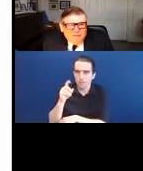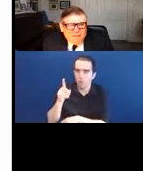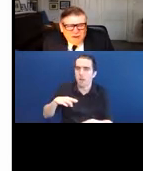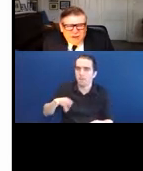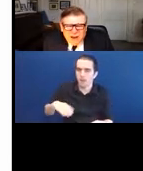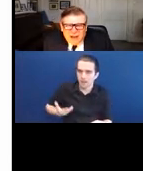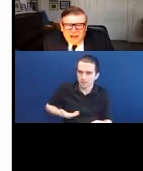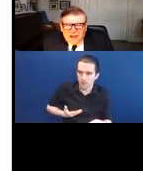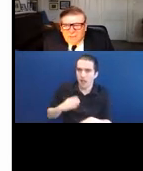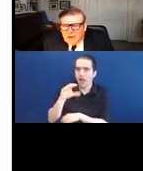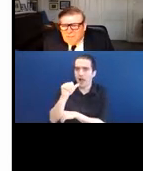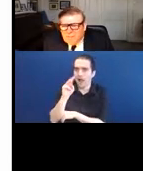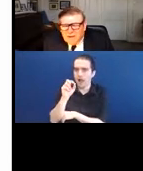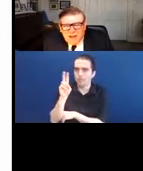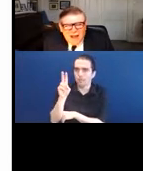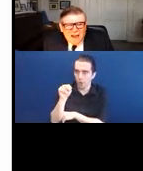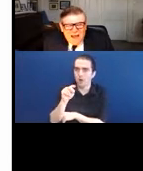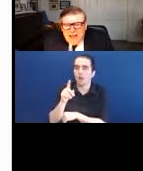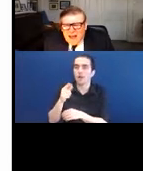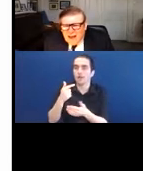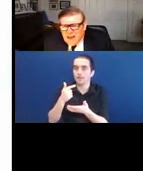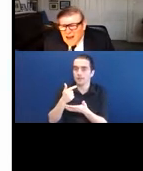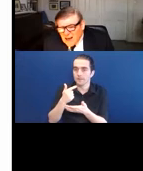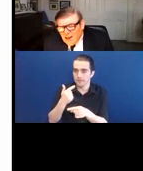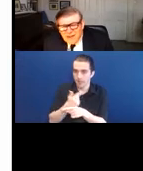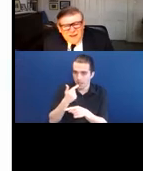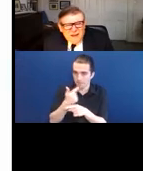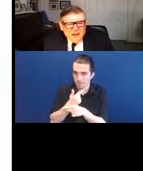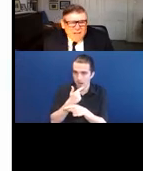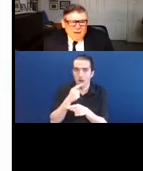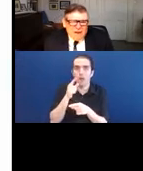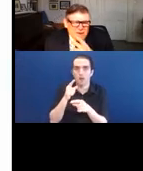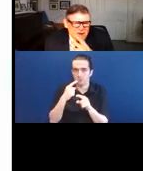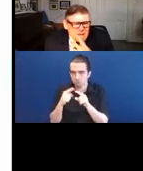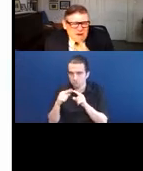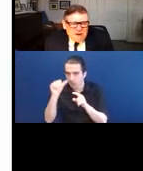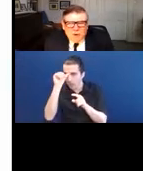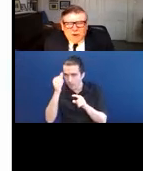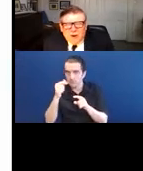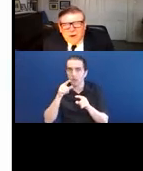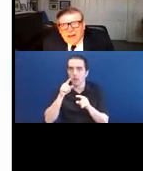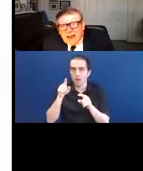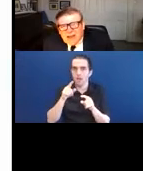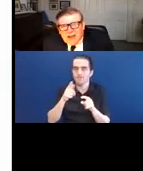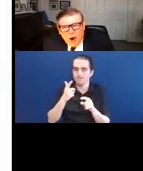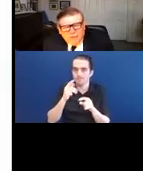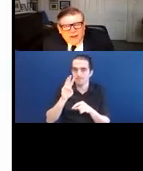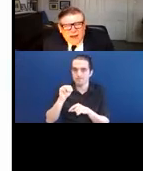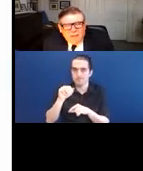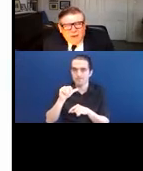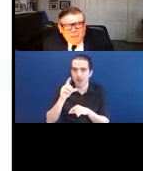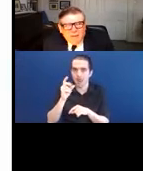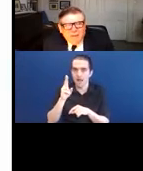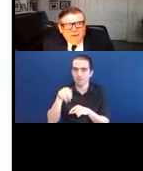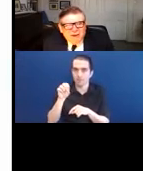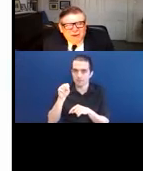much closer relationship with DPOs there. In England, the government doesn't really want to talk to the organisations of